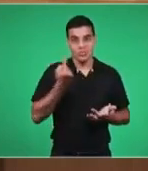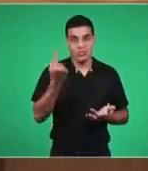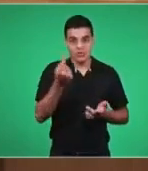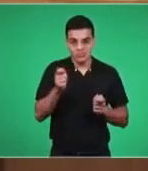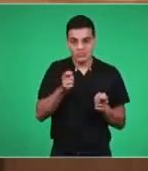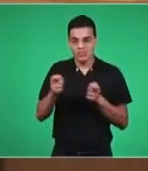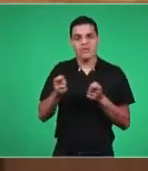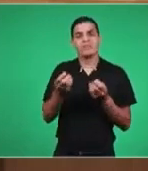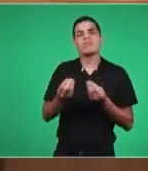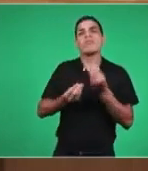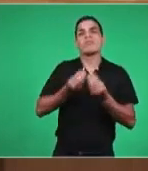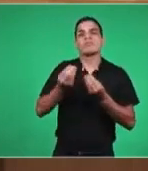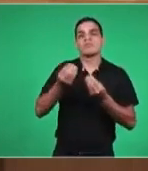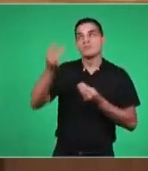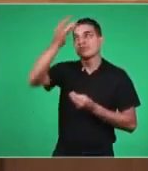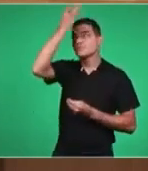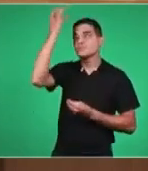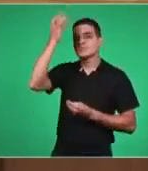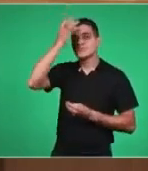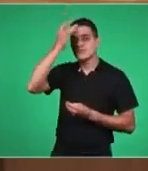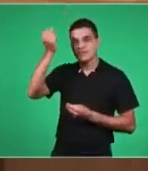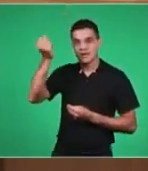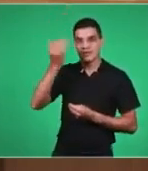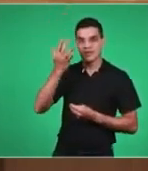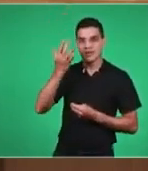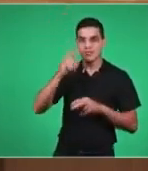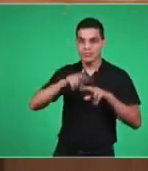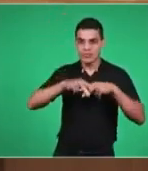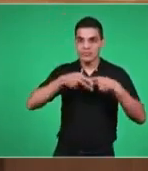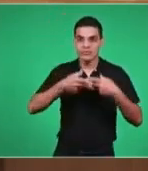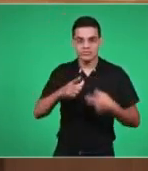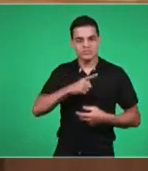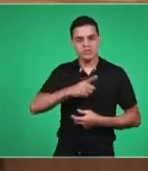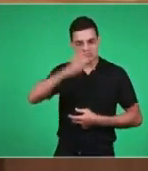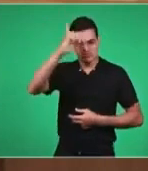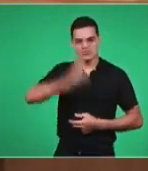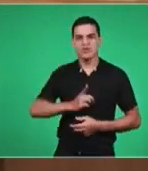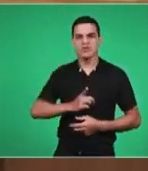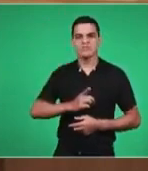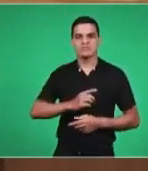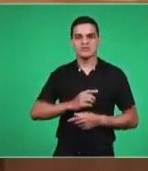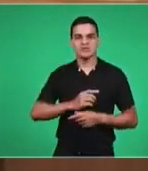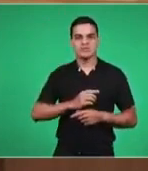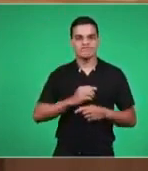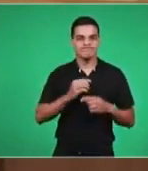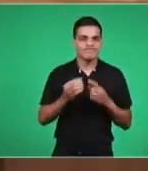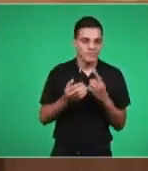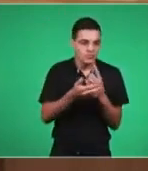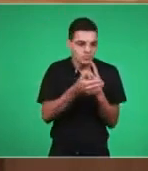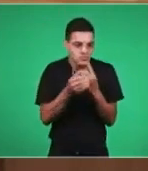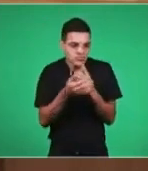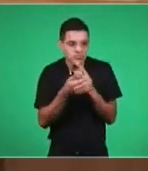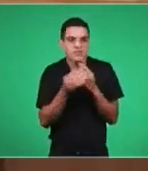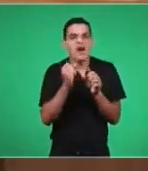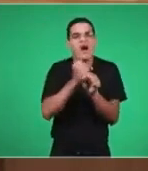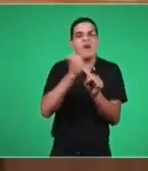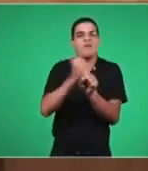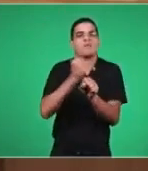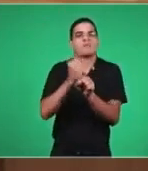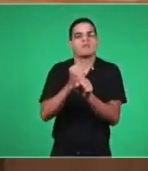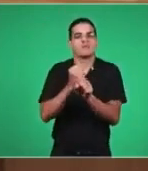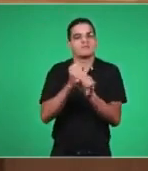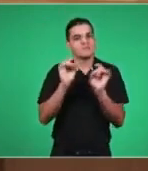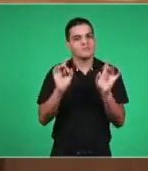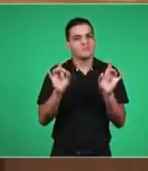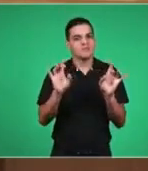Our governance comes from the Holy Spirit. So we have to have every right, we have to do everything that we can to